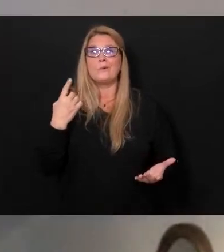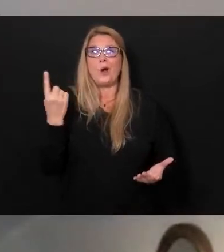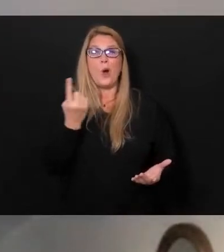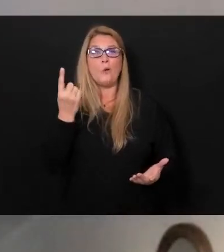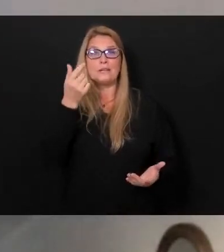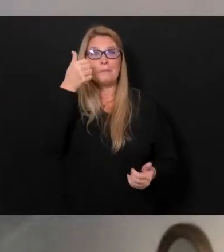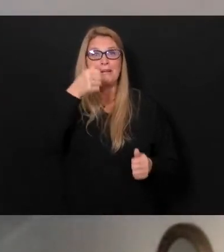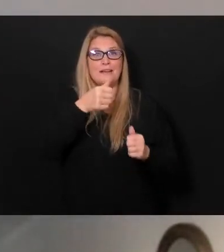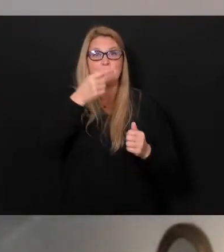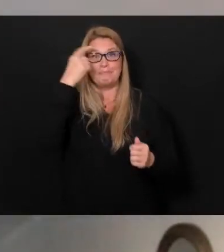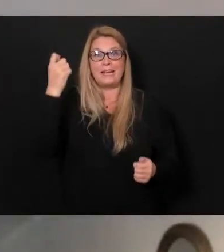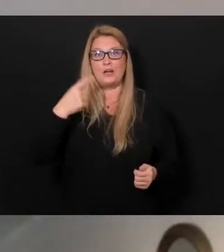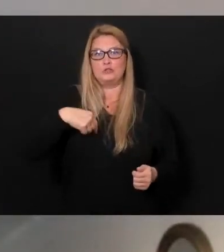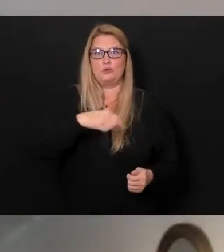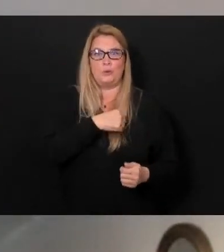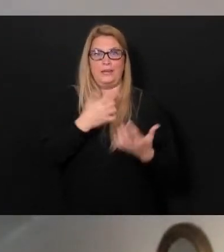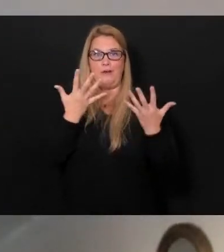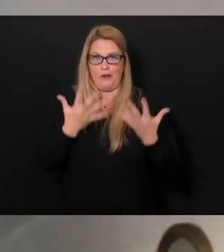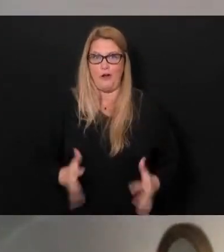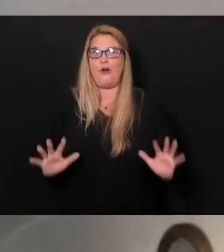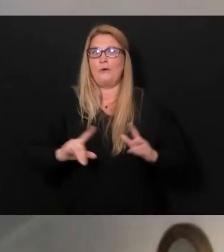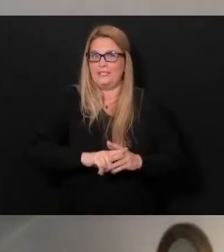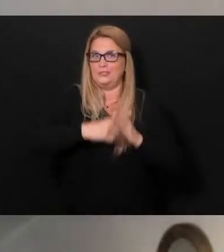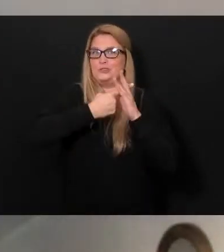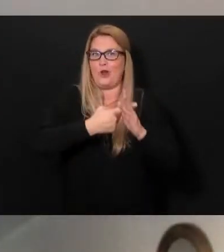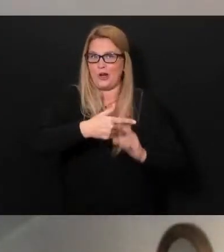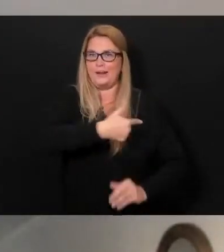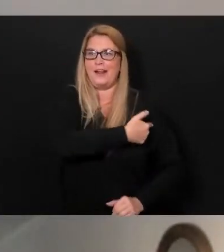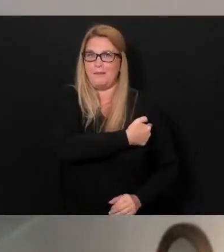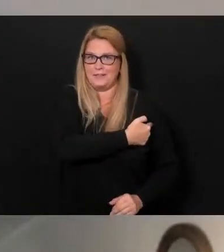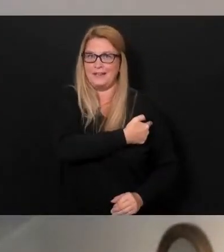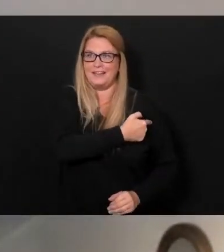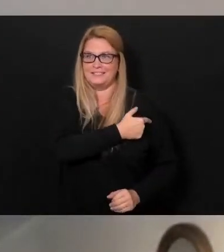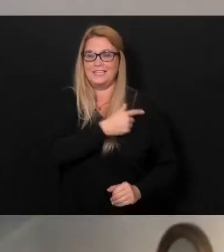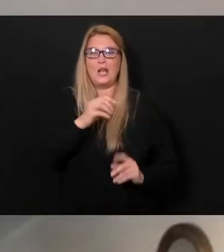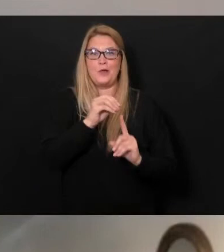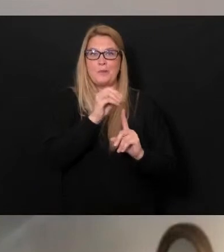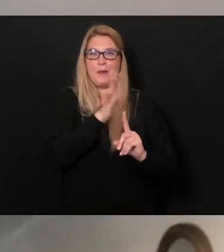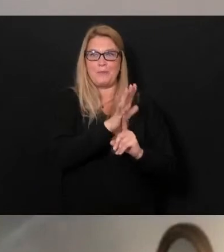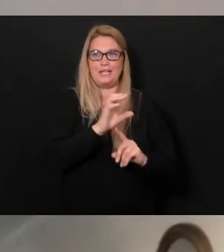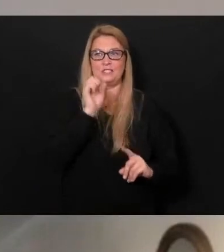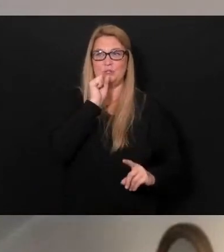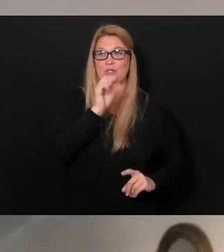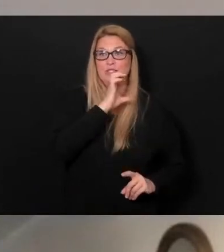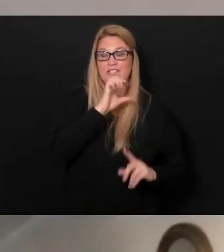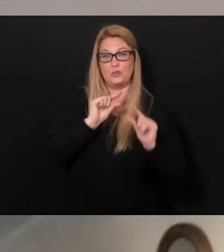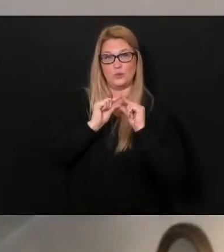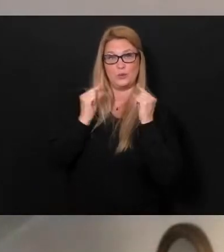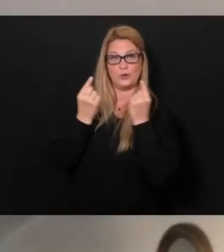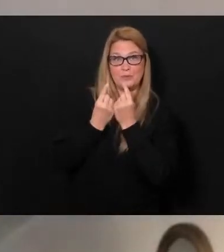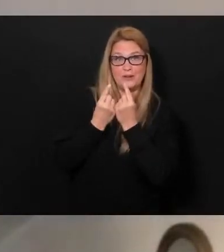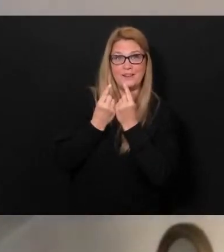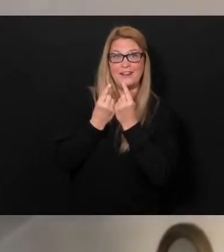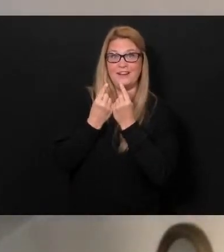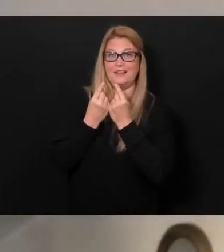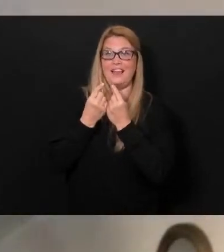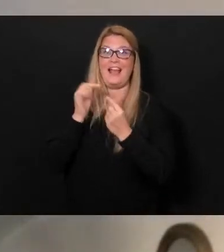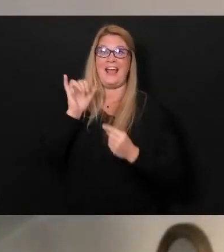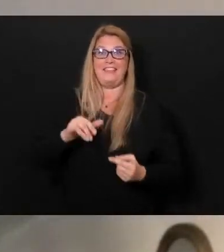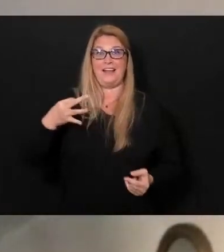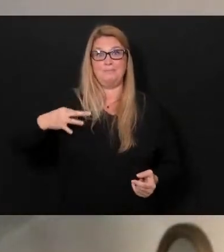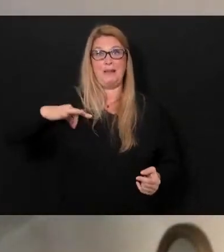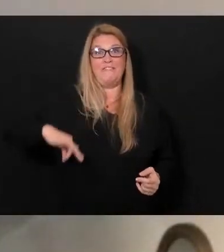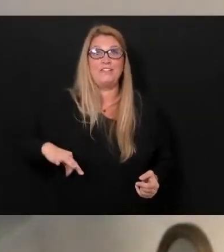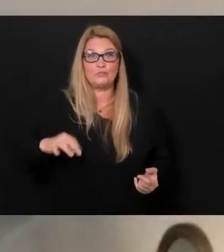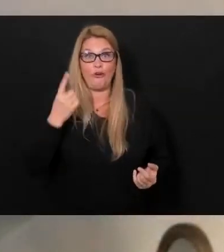we're immunizing our population in a strategic way that I think is going to be highly beneficial to